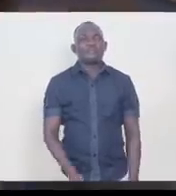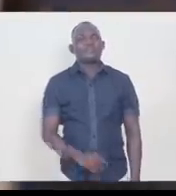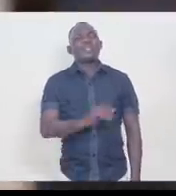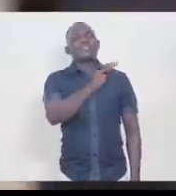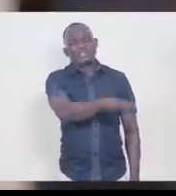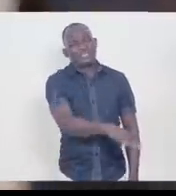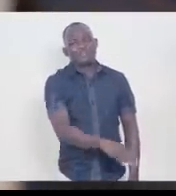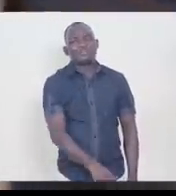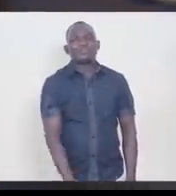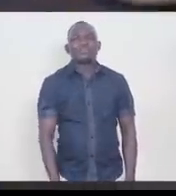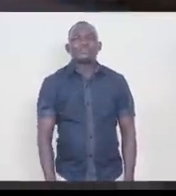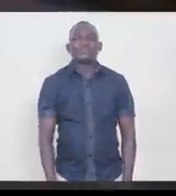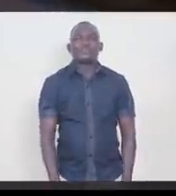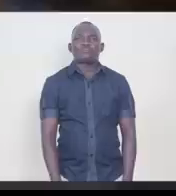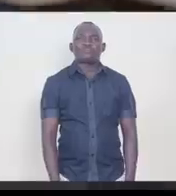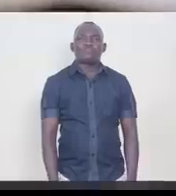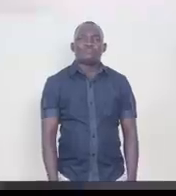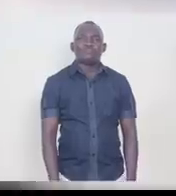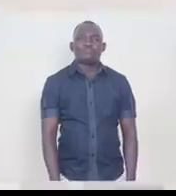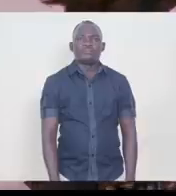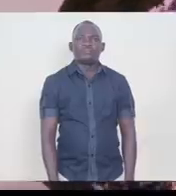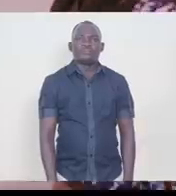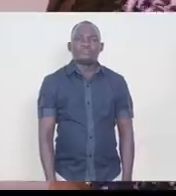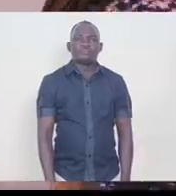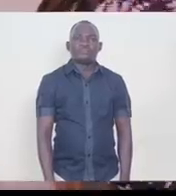Sit down.